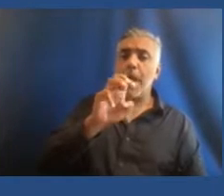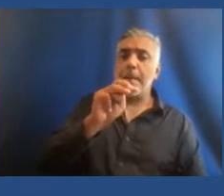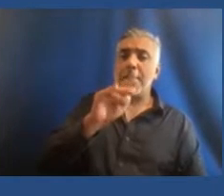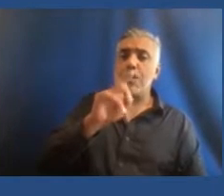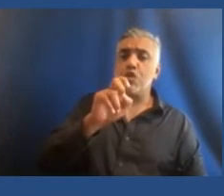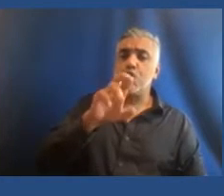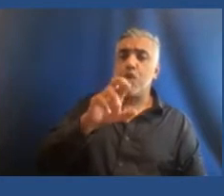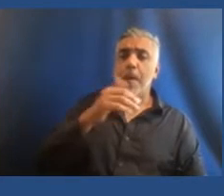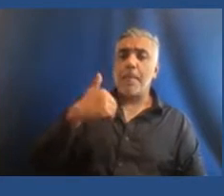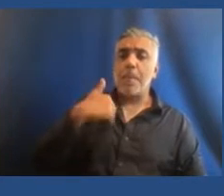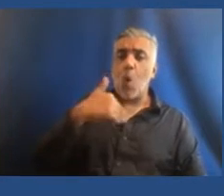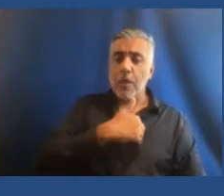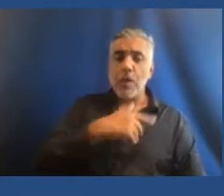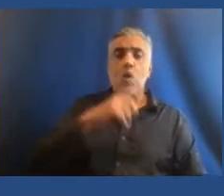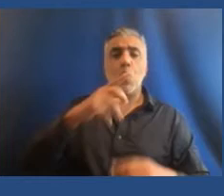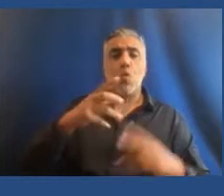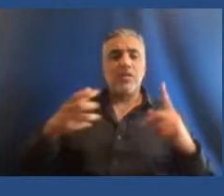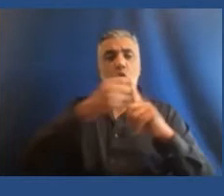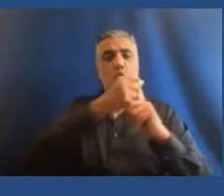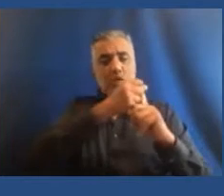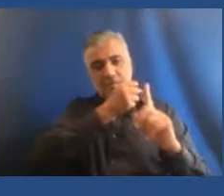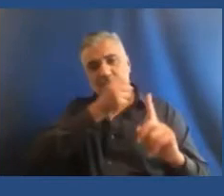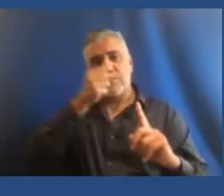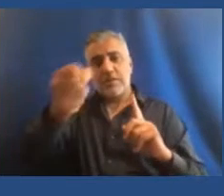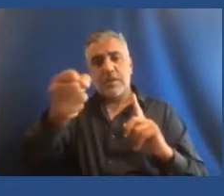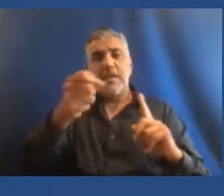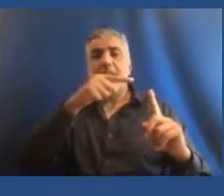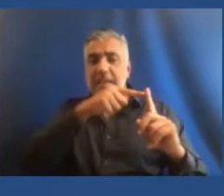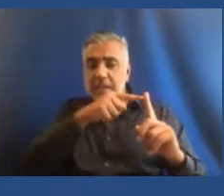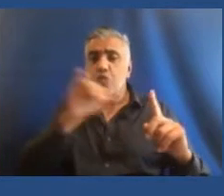Two figures who were familiar with the cross firsthand.